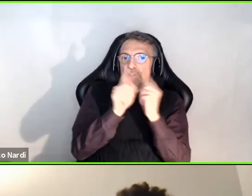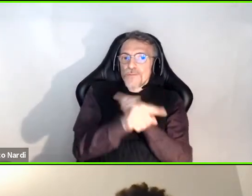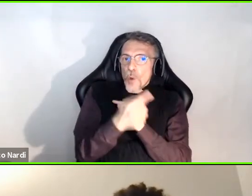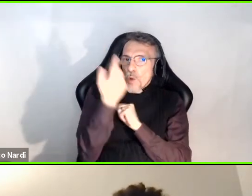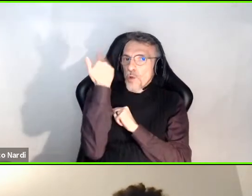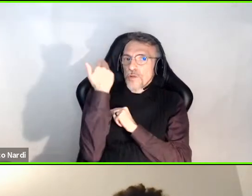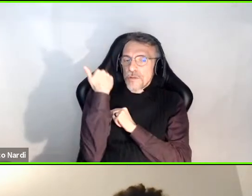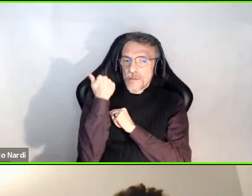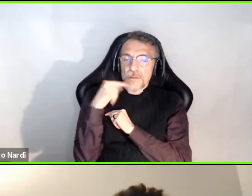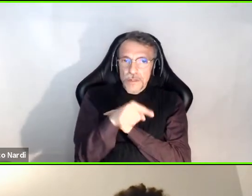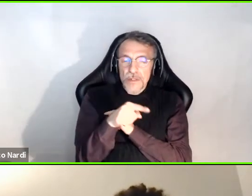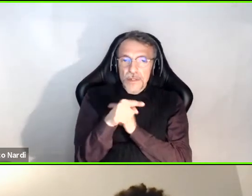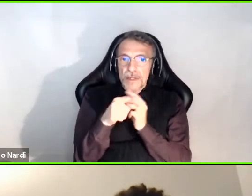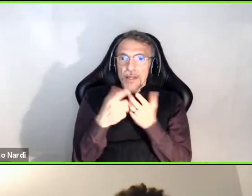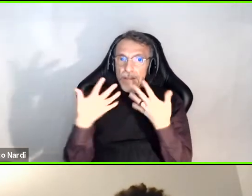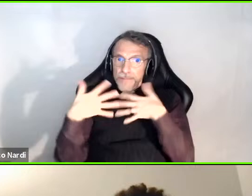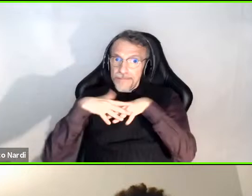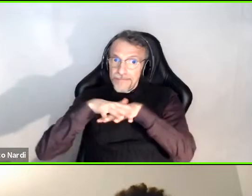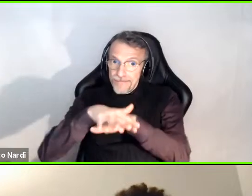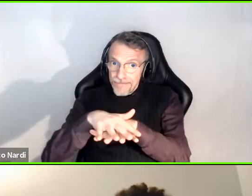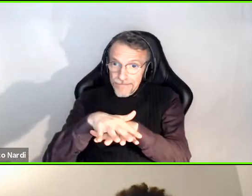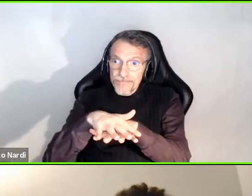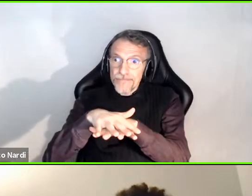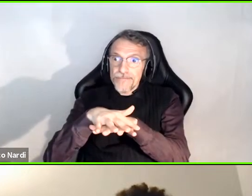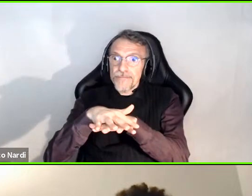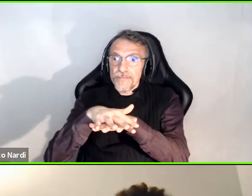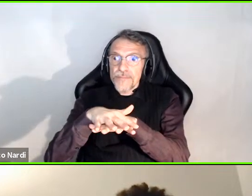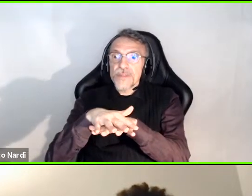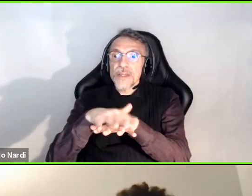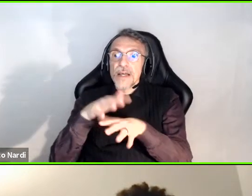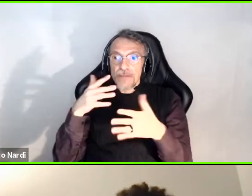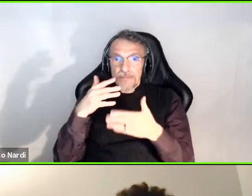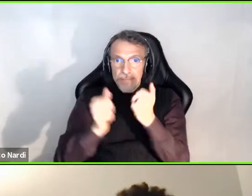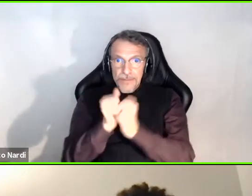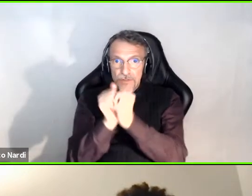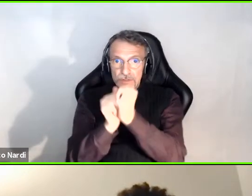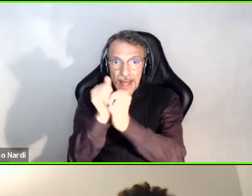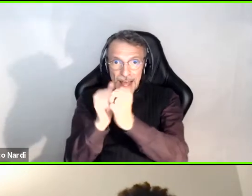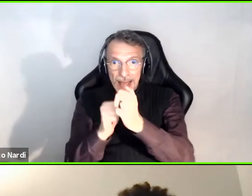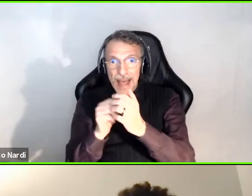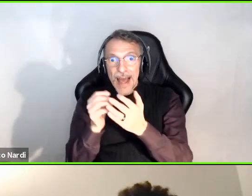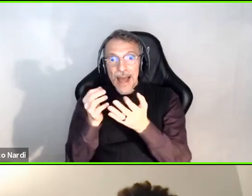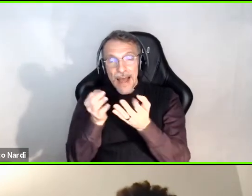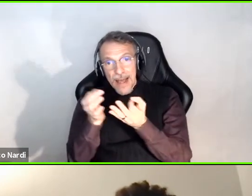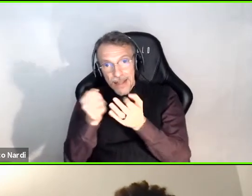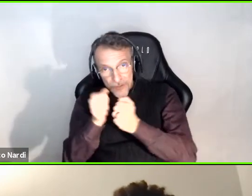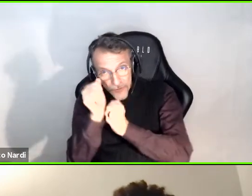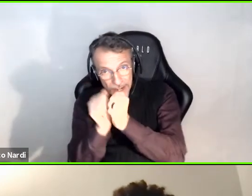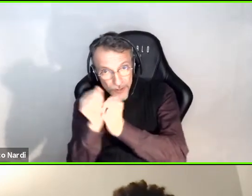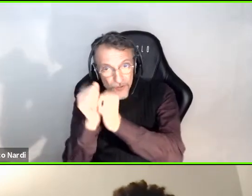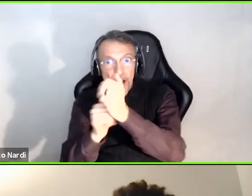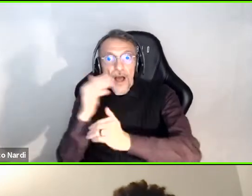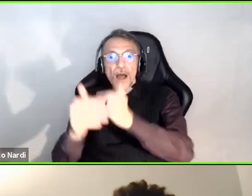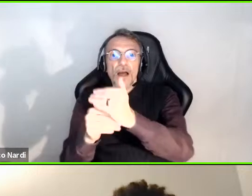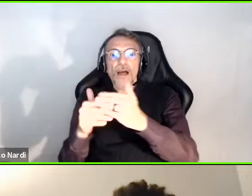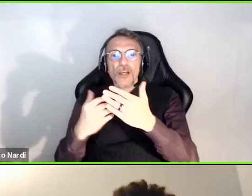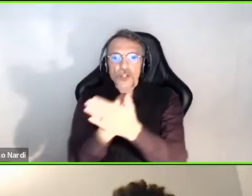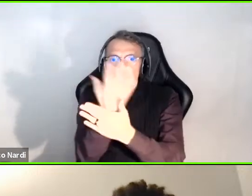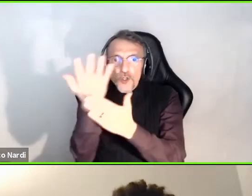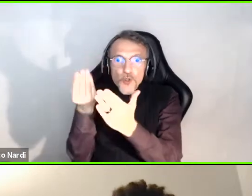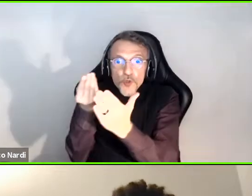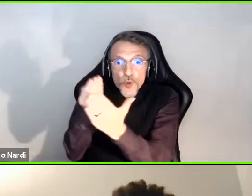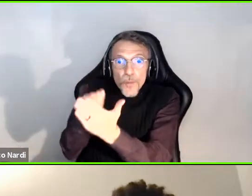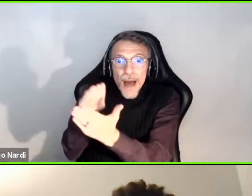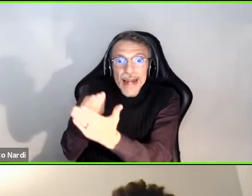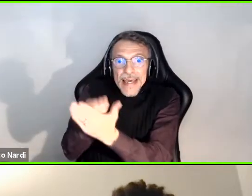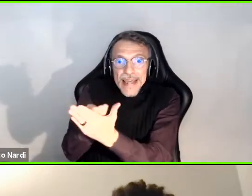is the emergence of a new debt architecture that will be able to create new money, if